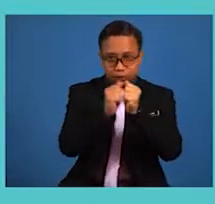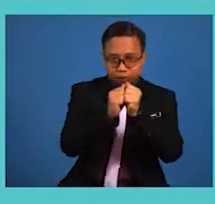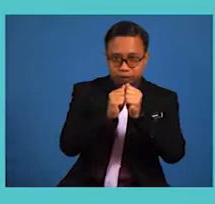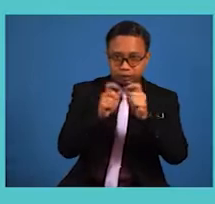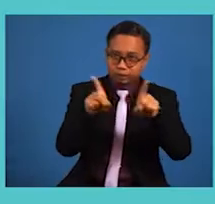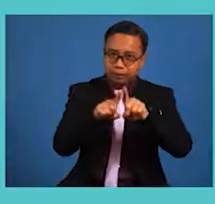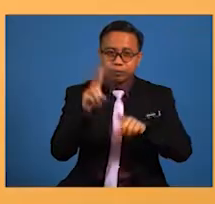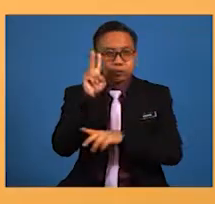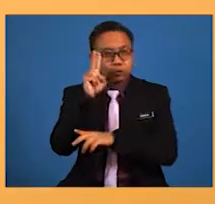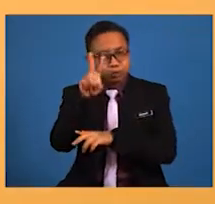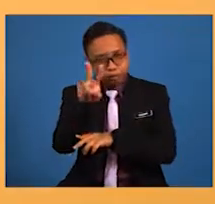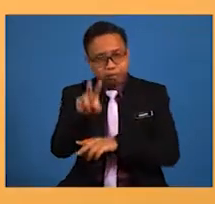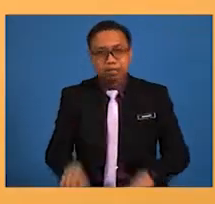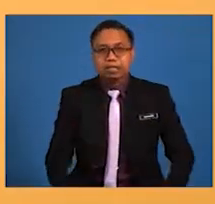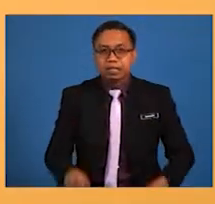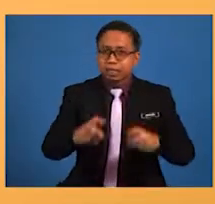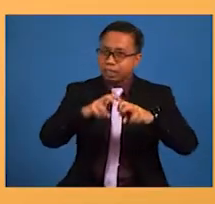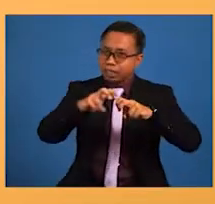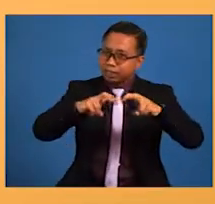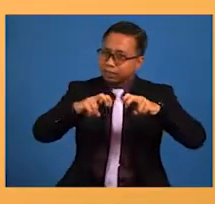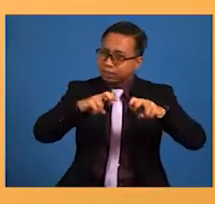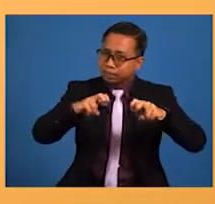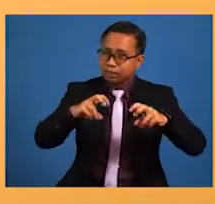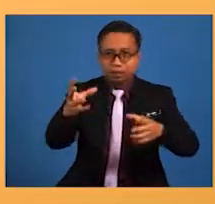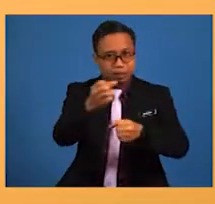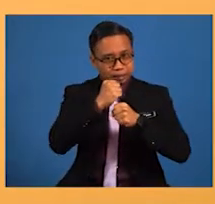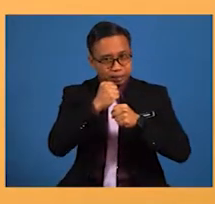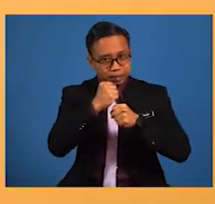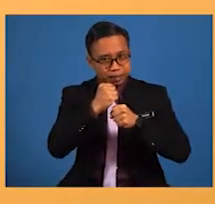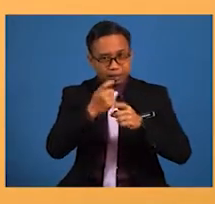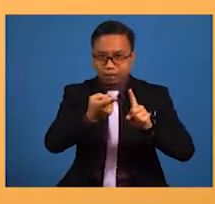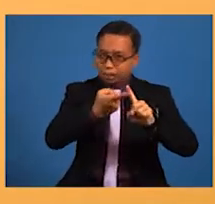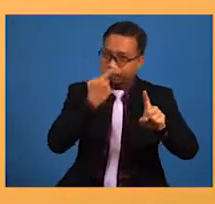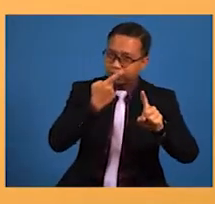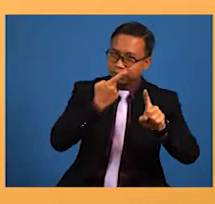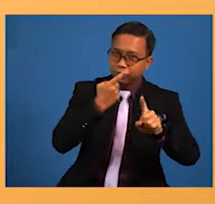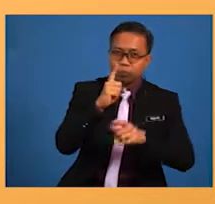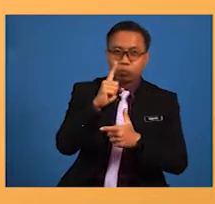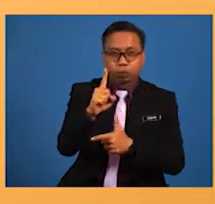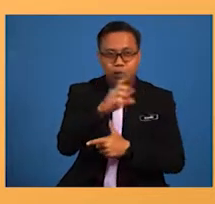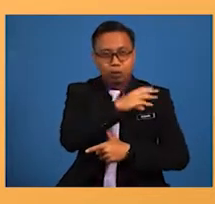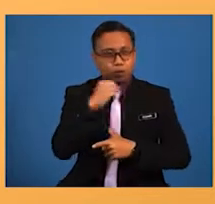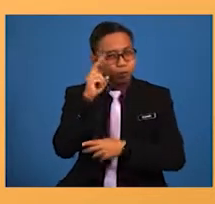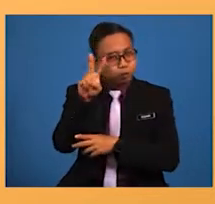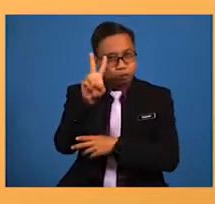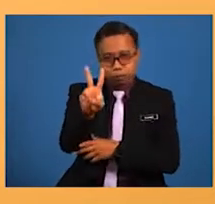visual. Analysis can be obtained either from visual 1 or visual